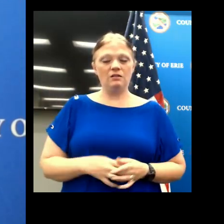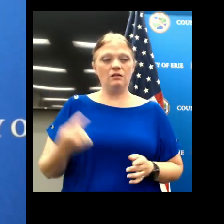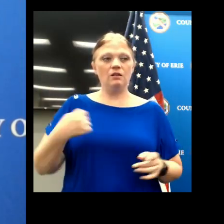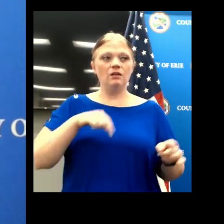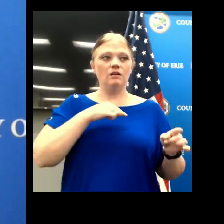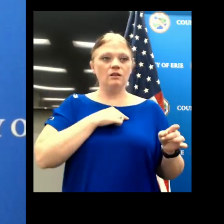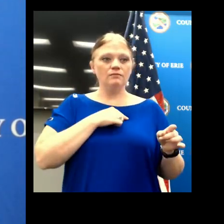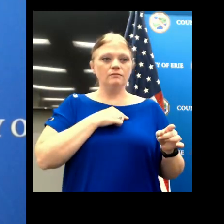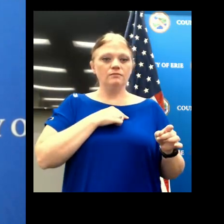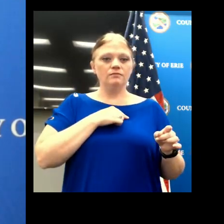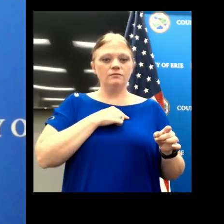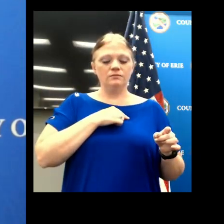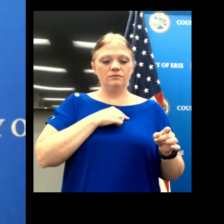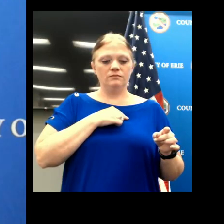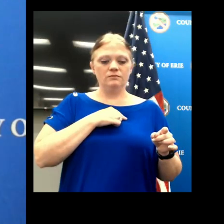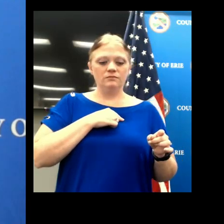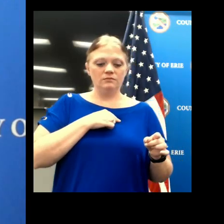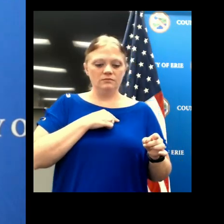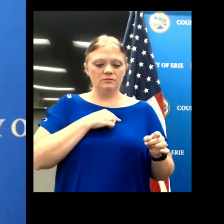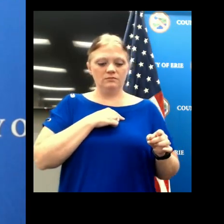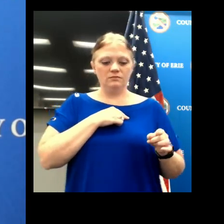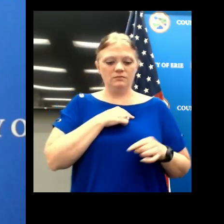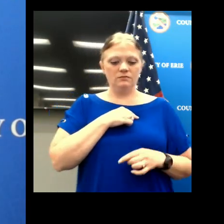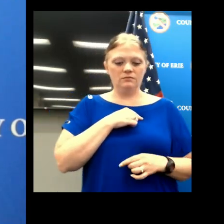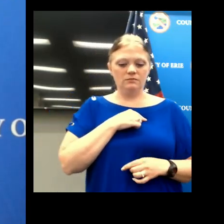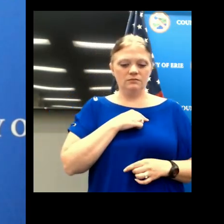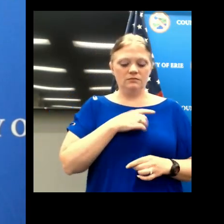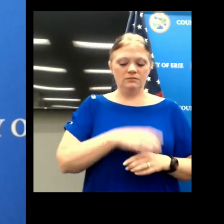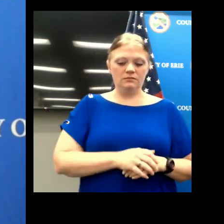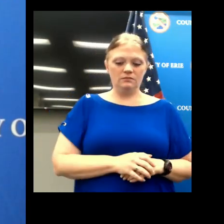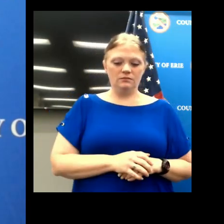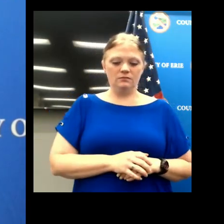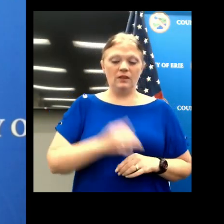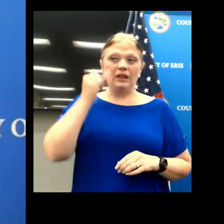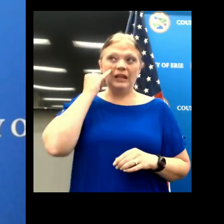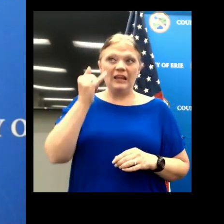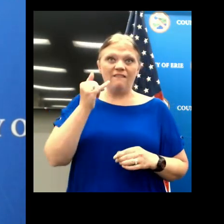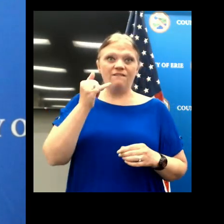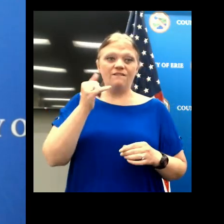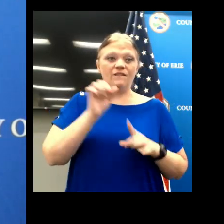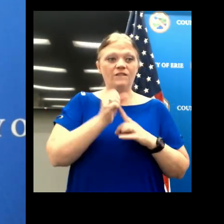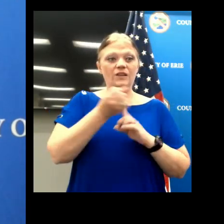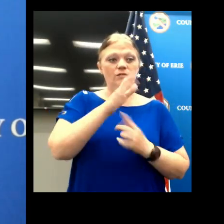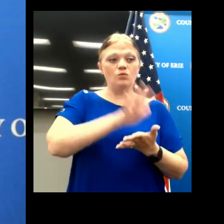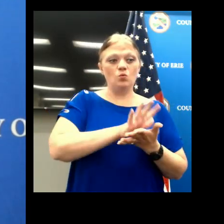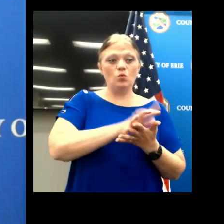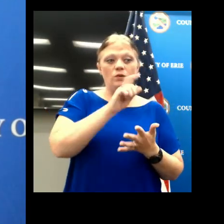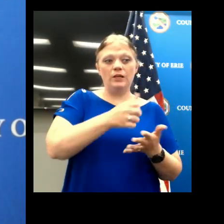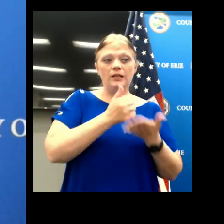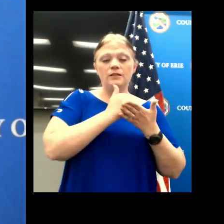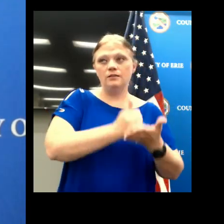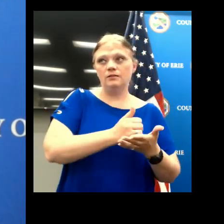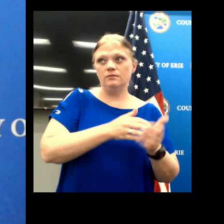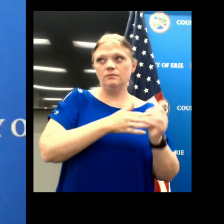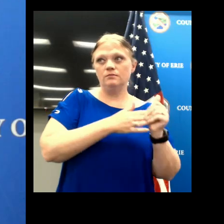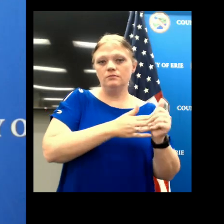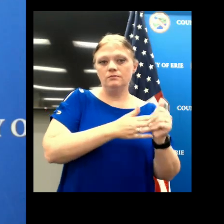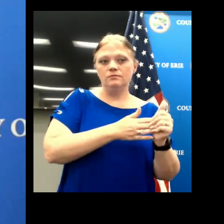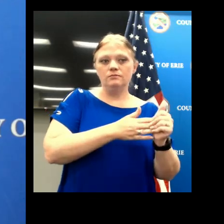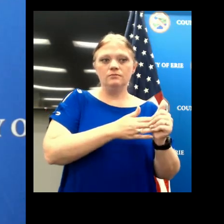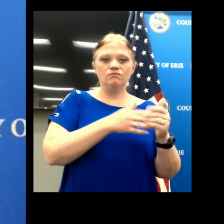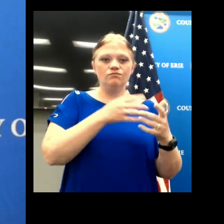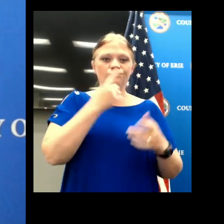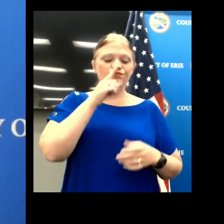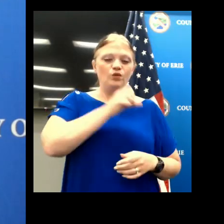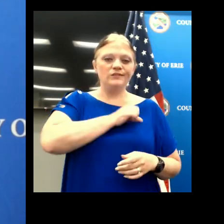be, if there is a situation where a school needs guidance to, to be able to get staff